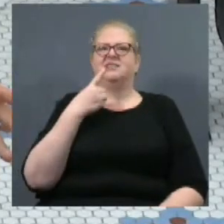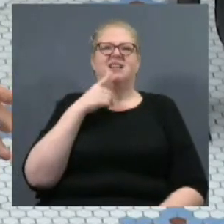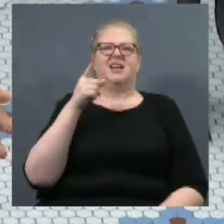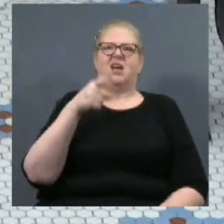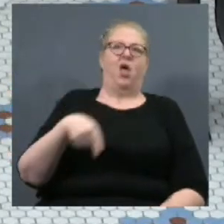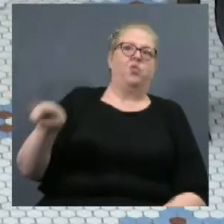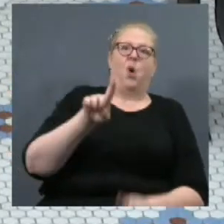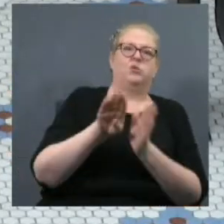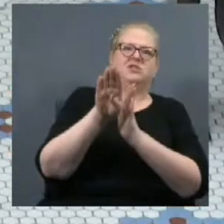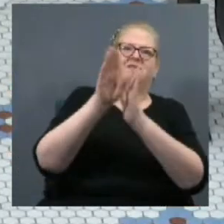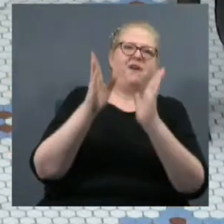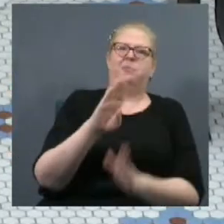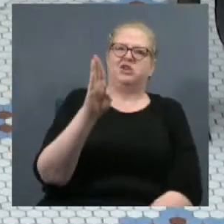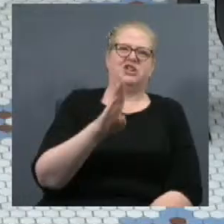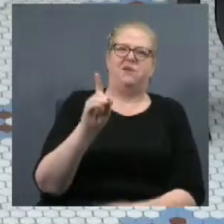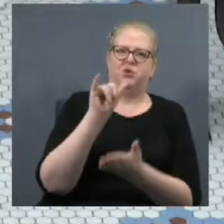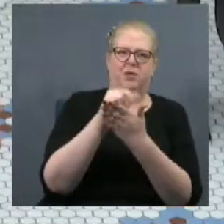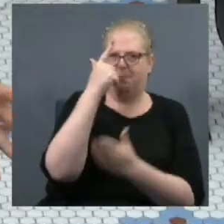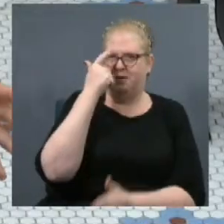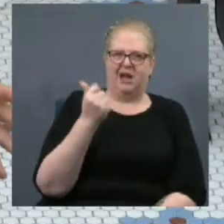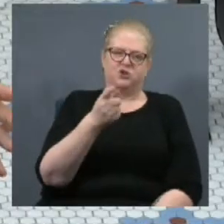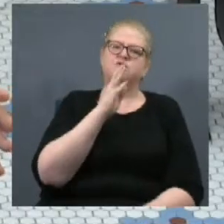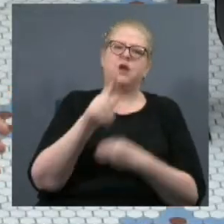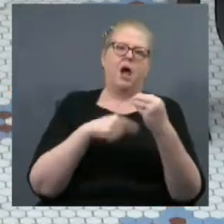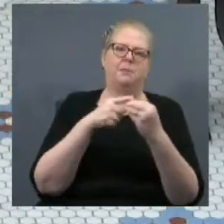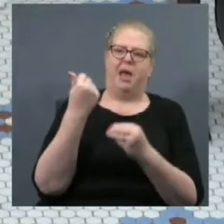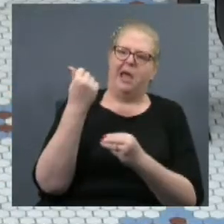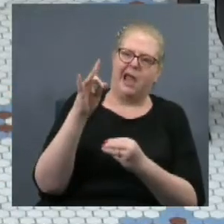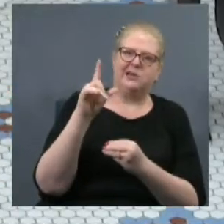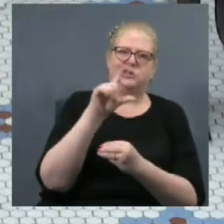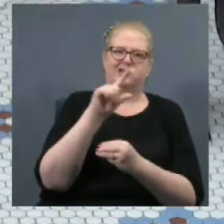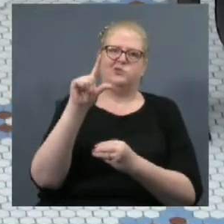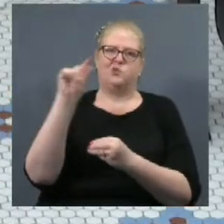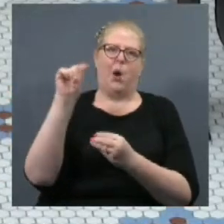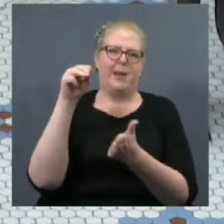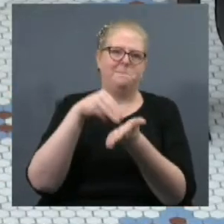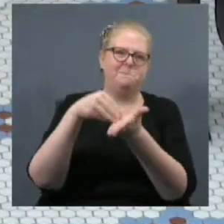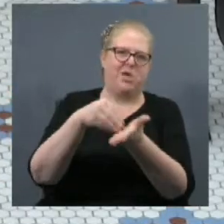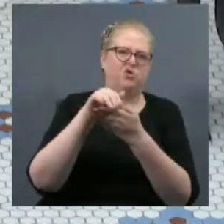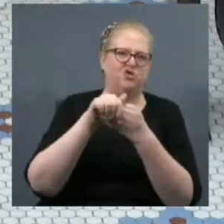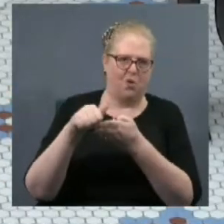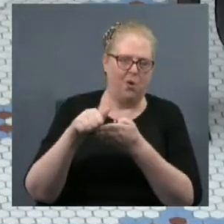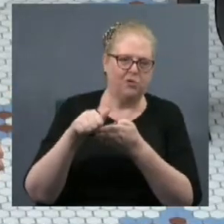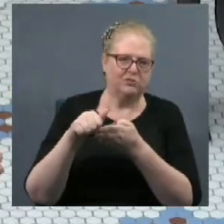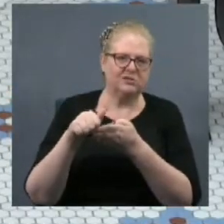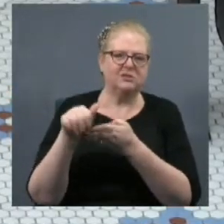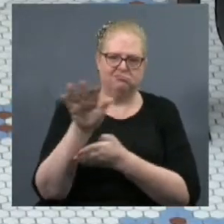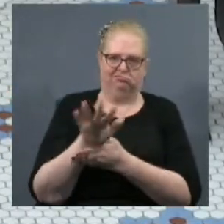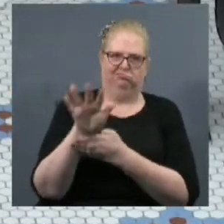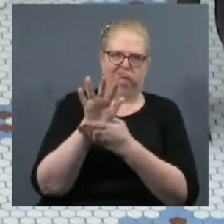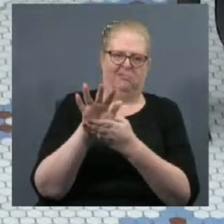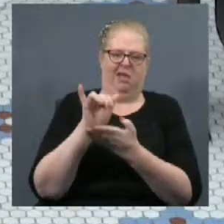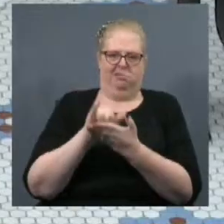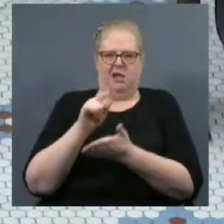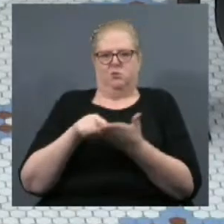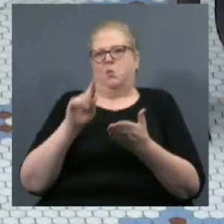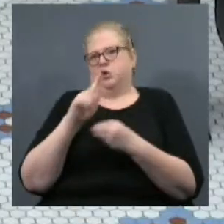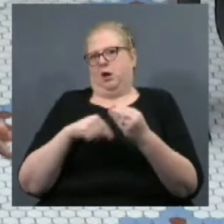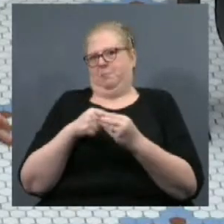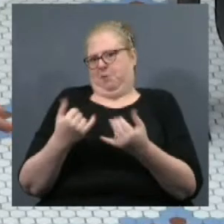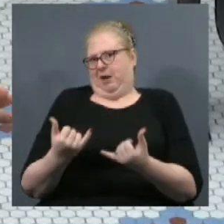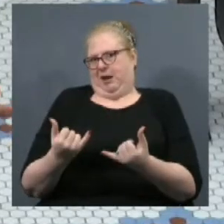and so you'd be spending $25 million for a property that's worth less than that in this case.